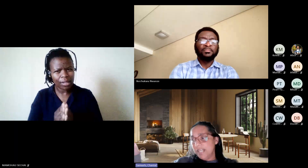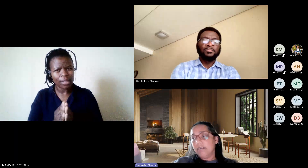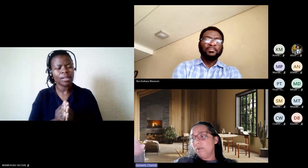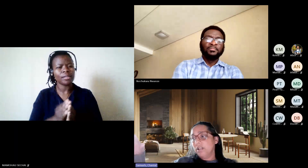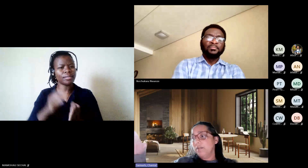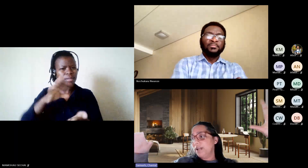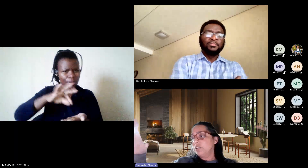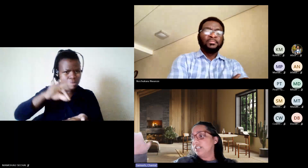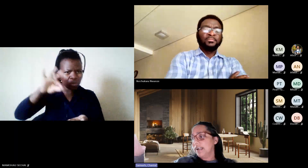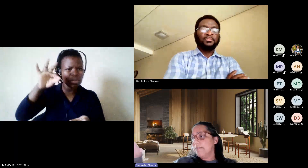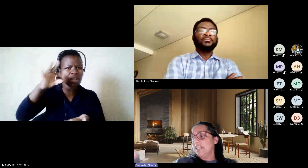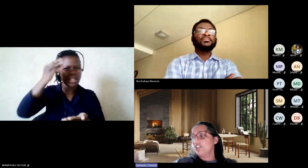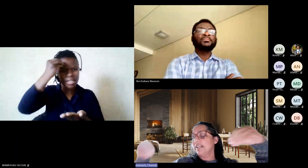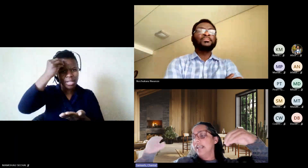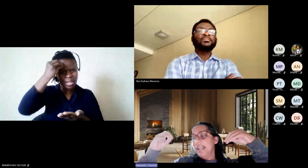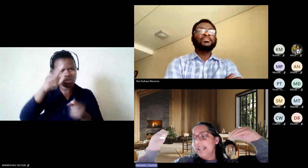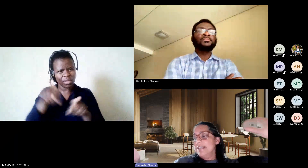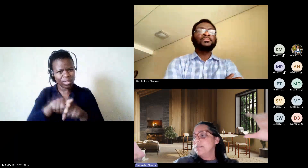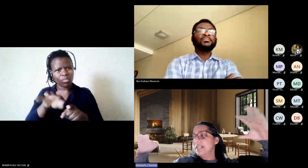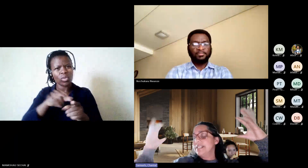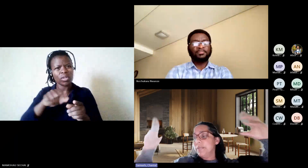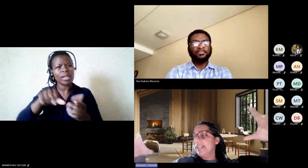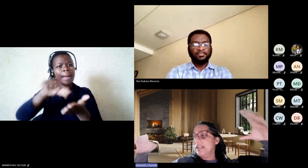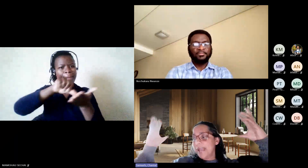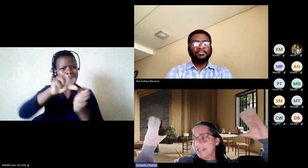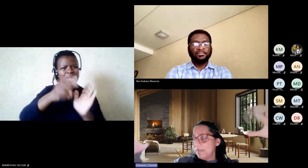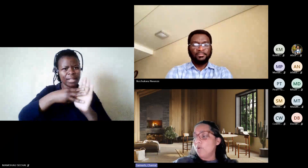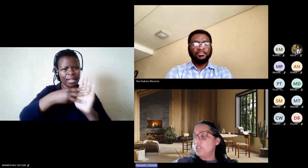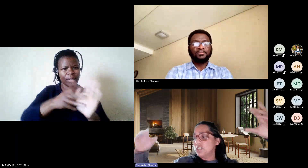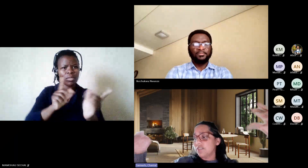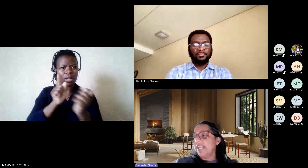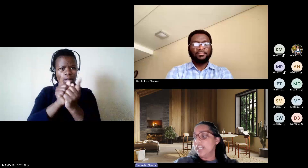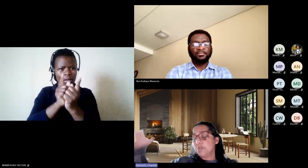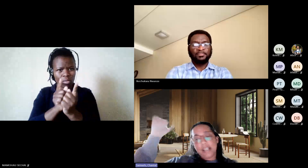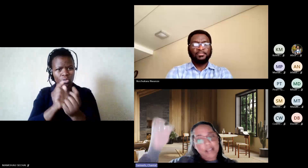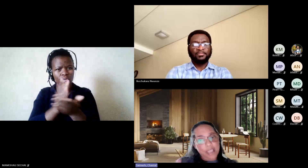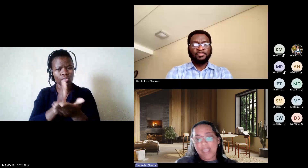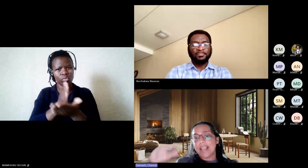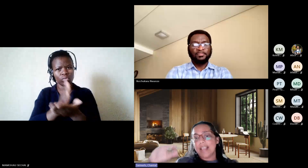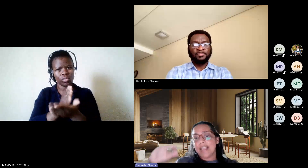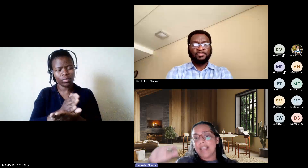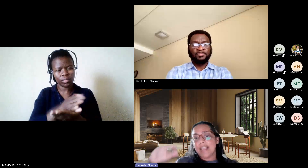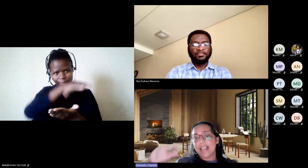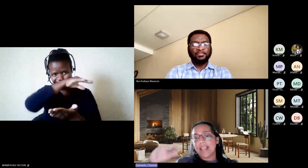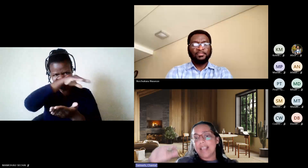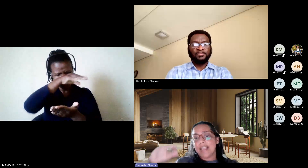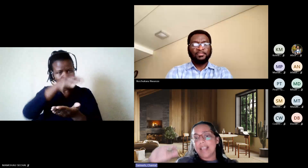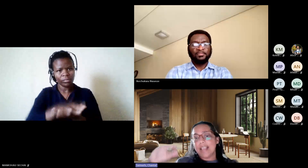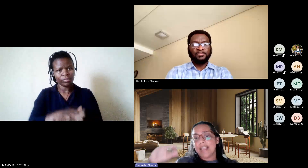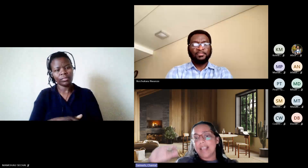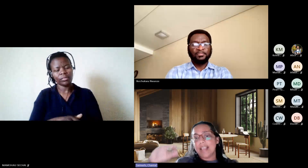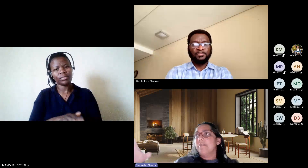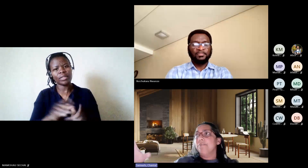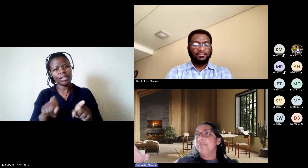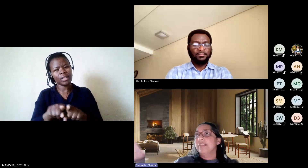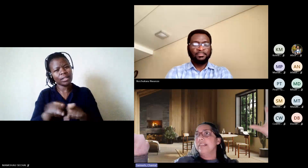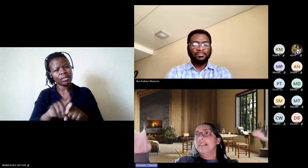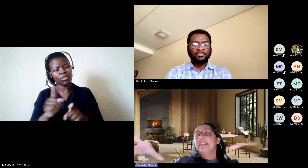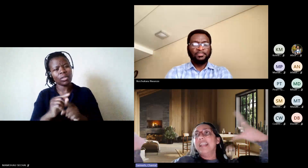is a very medical model approach, like I mentioned, Elizabeth speaking about the importance of engagement and the isolation having